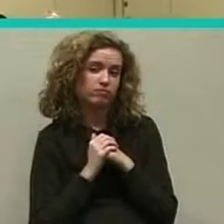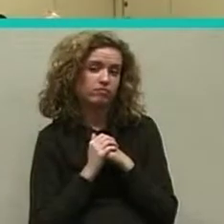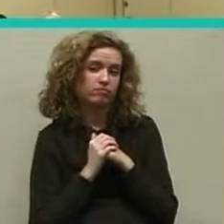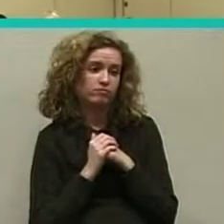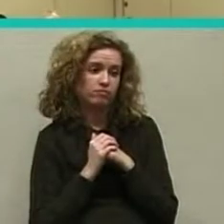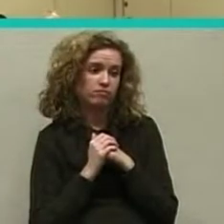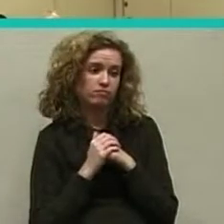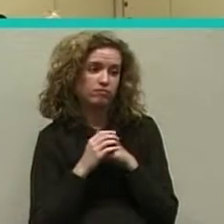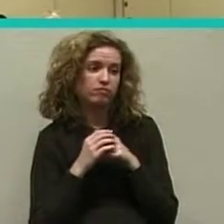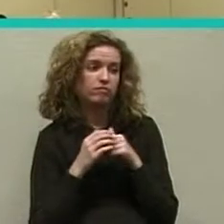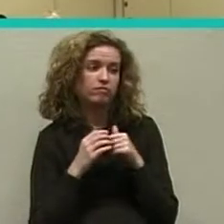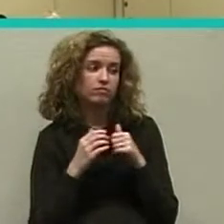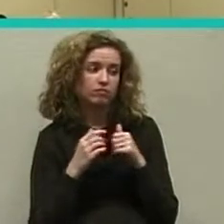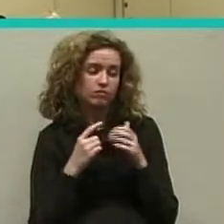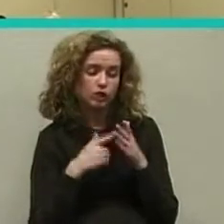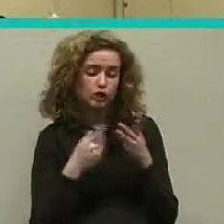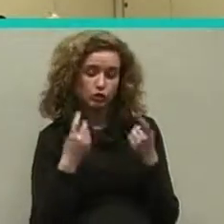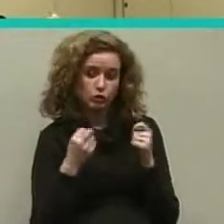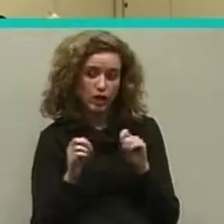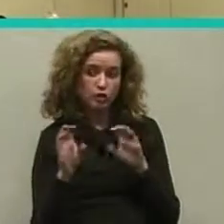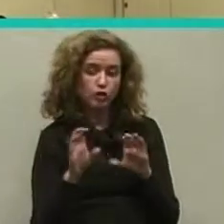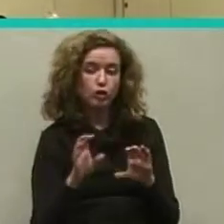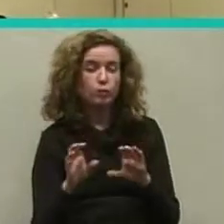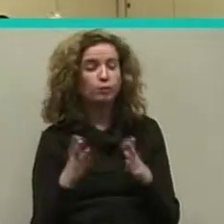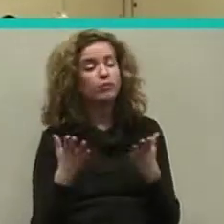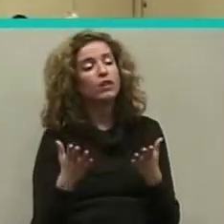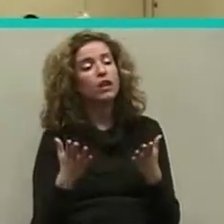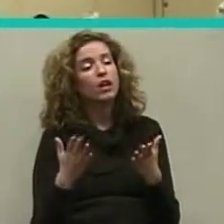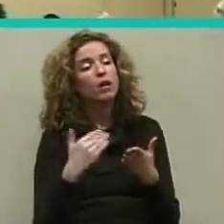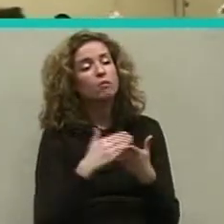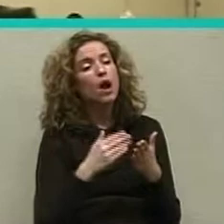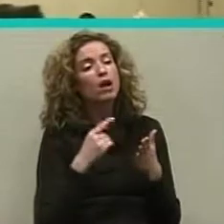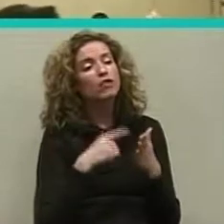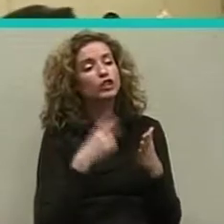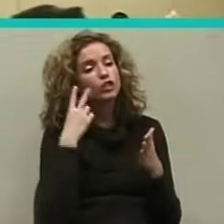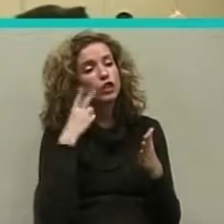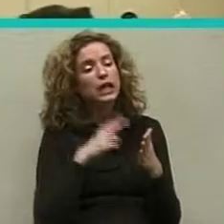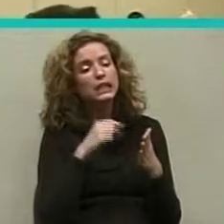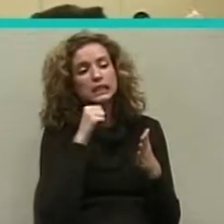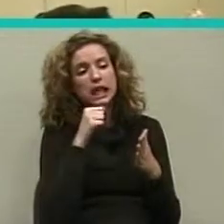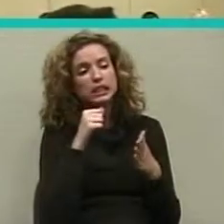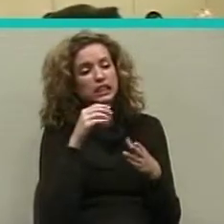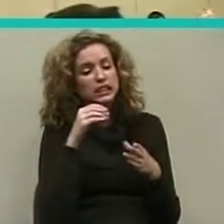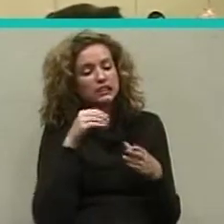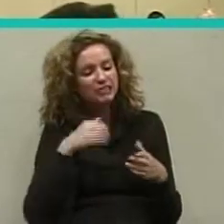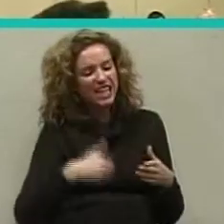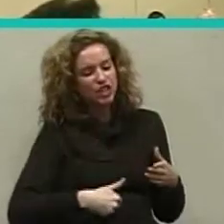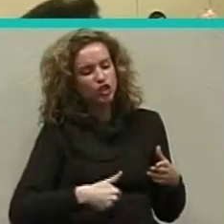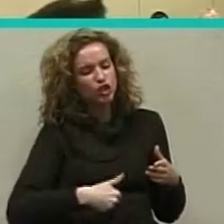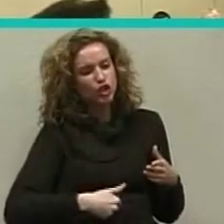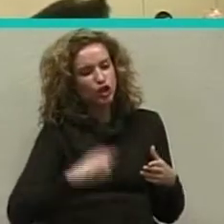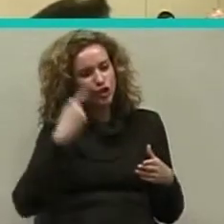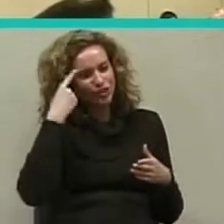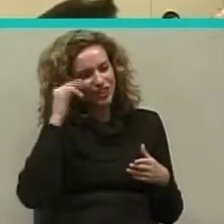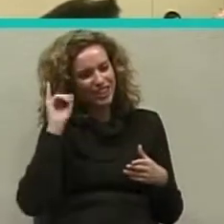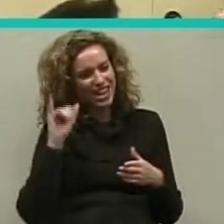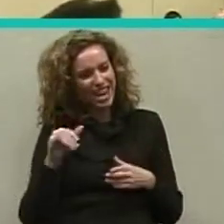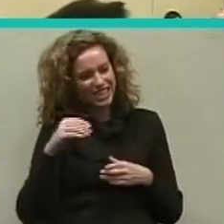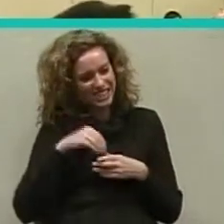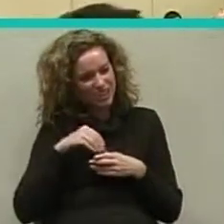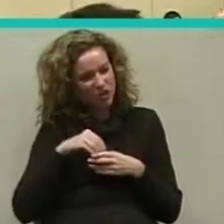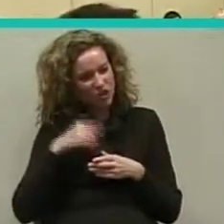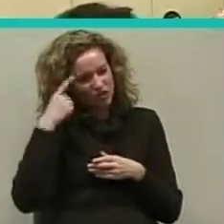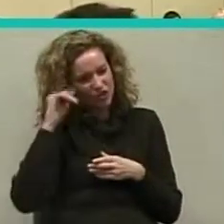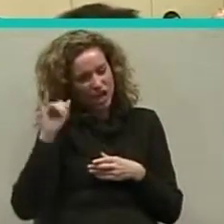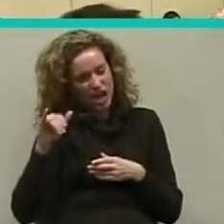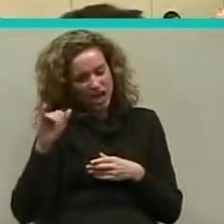Okay? What you're trying to do is figure out, because part of what you're looking at is not just what's internal to the kid. You're also trying to identify,